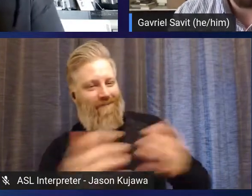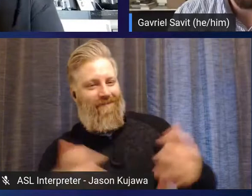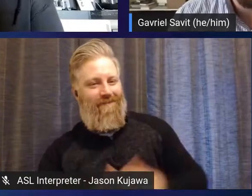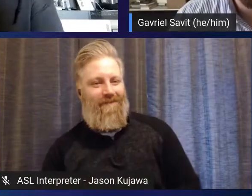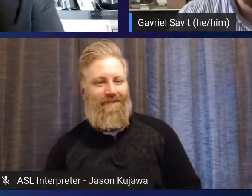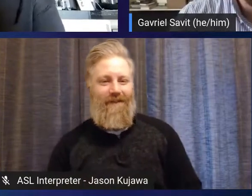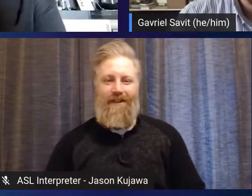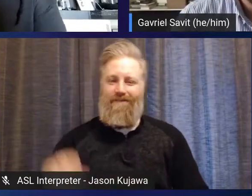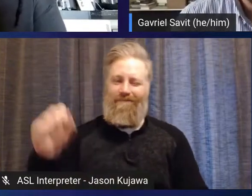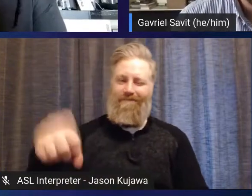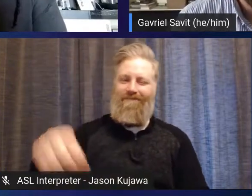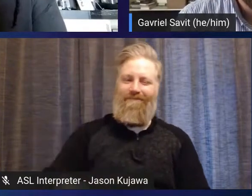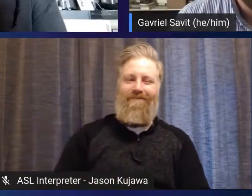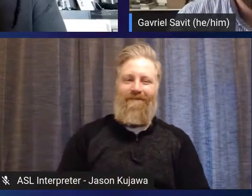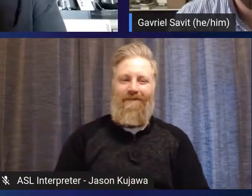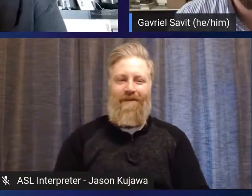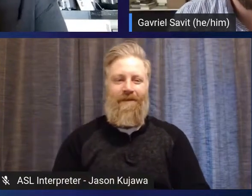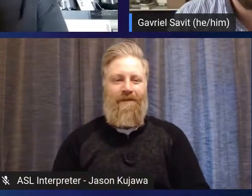Absolutely.